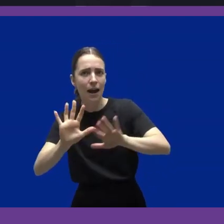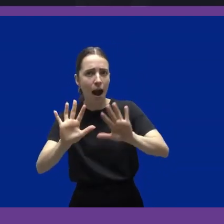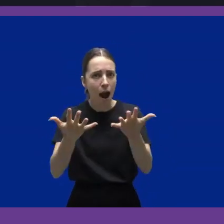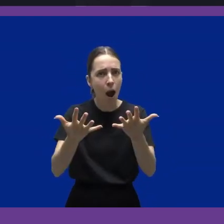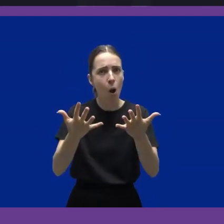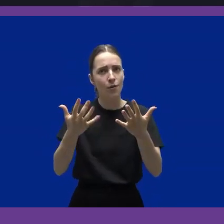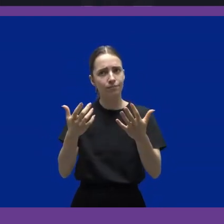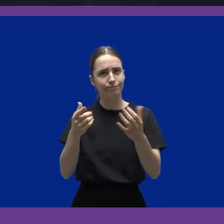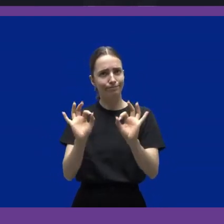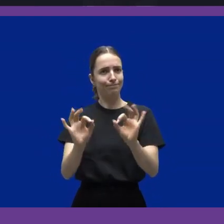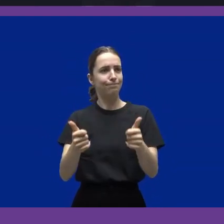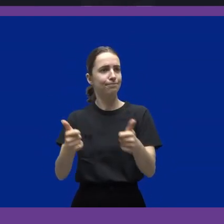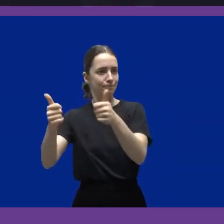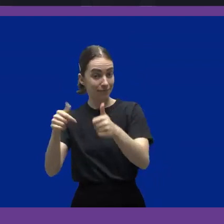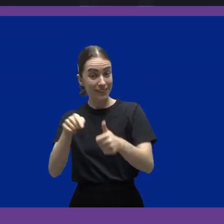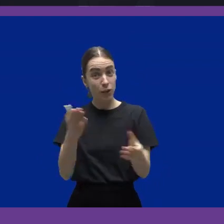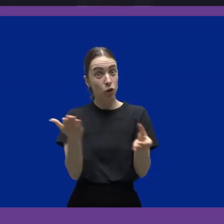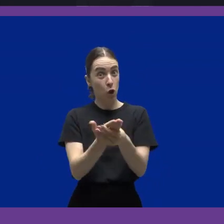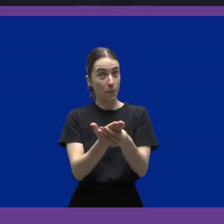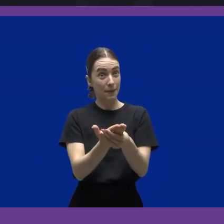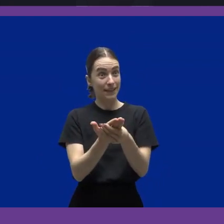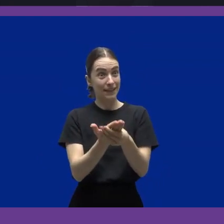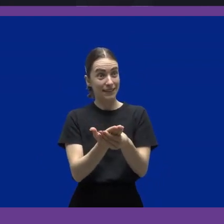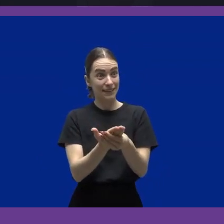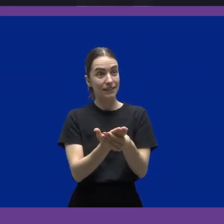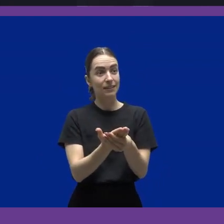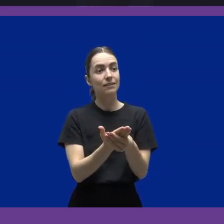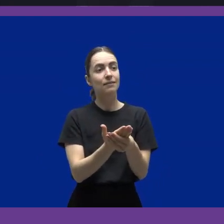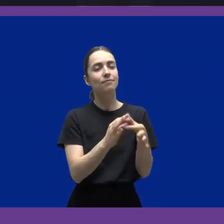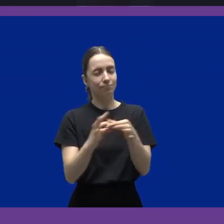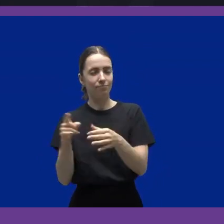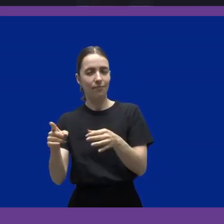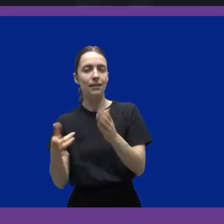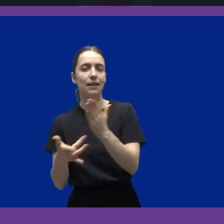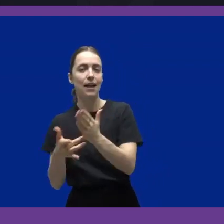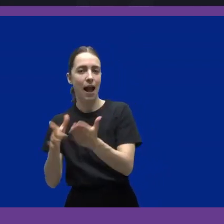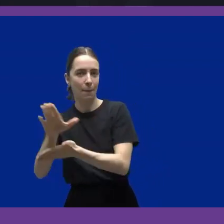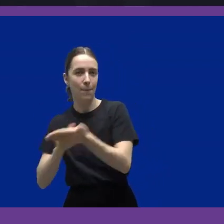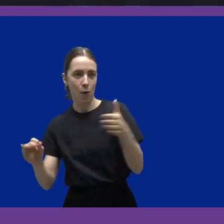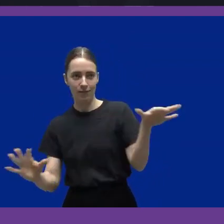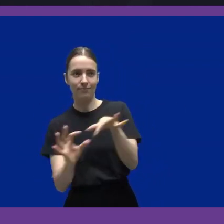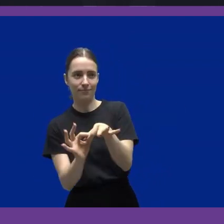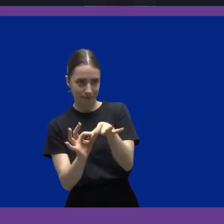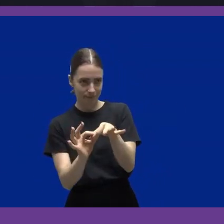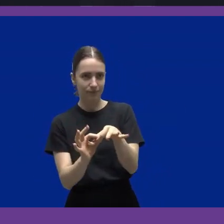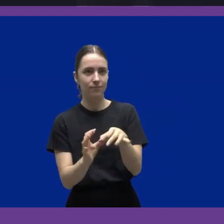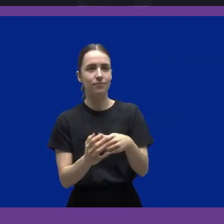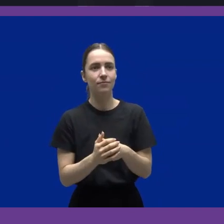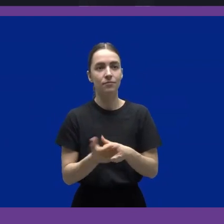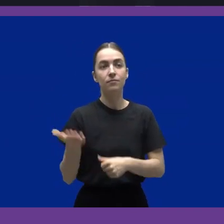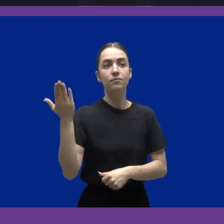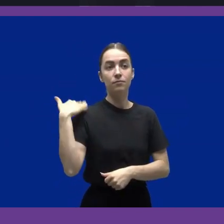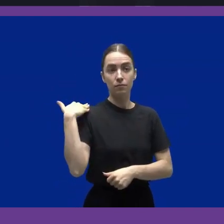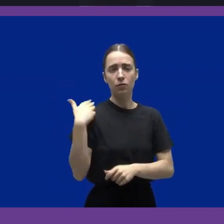also technical reports from 2014. It was the first edition. And it's merging these two documents,